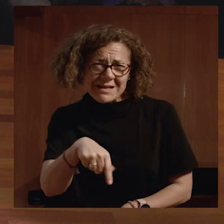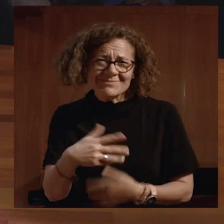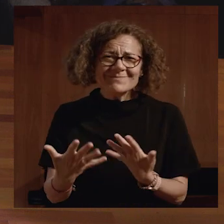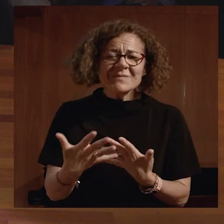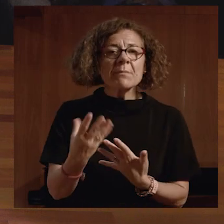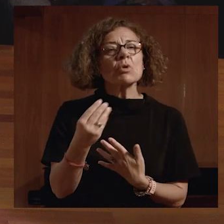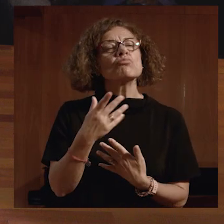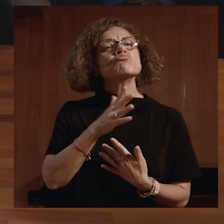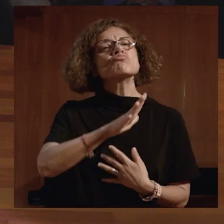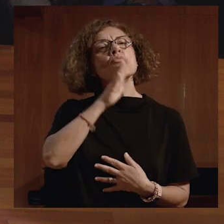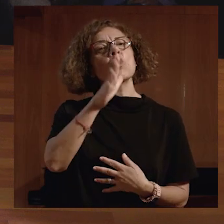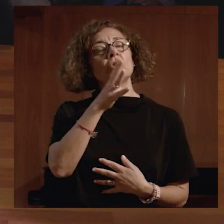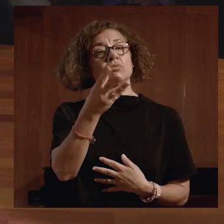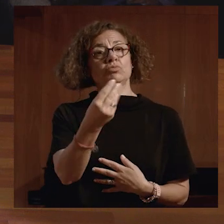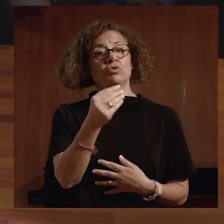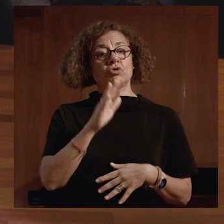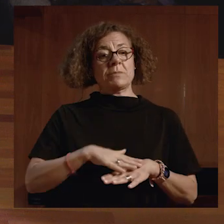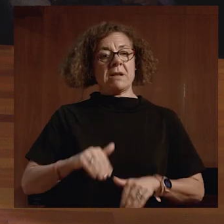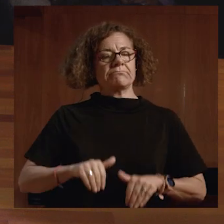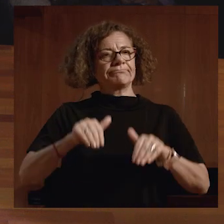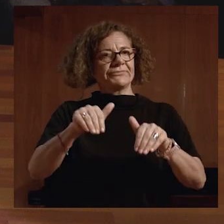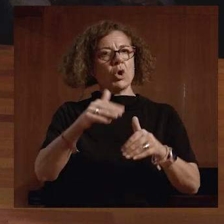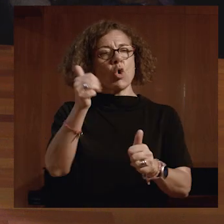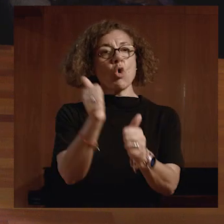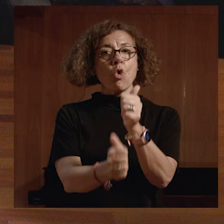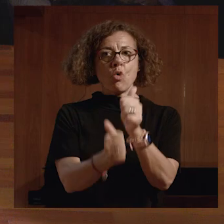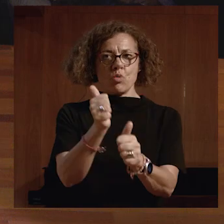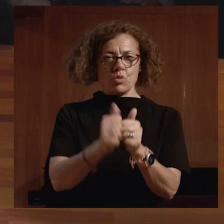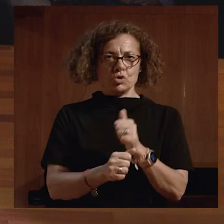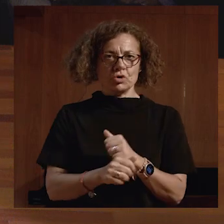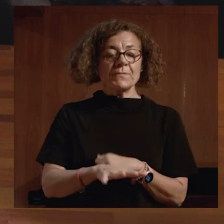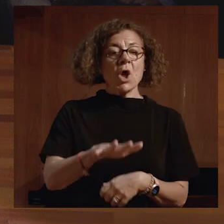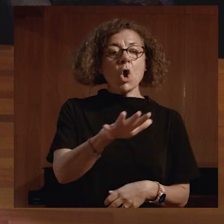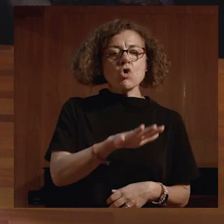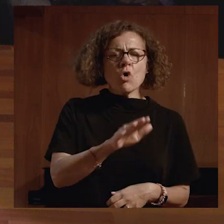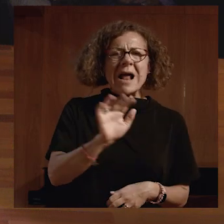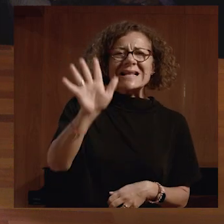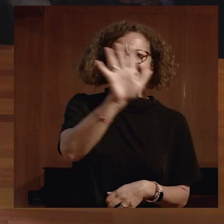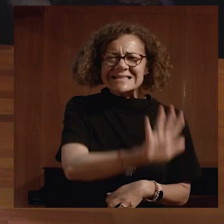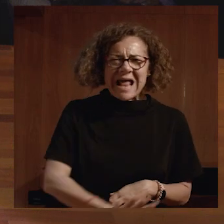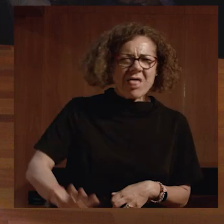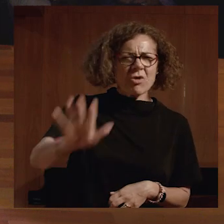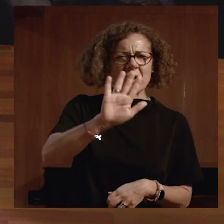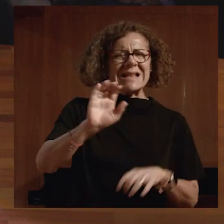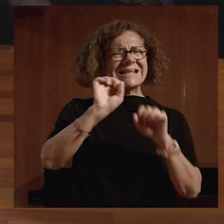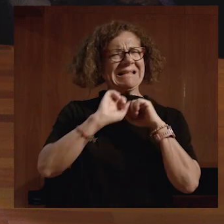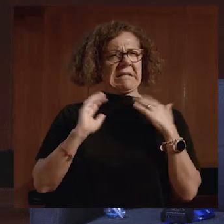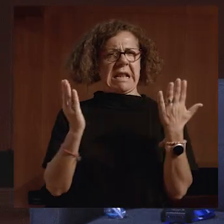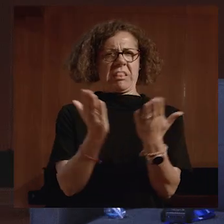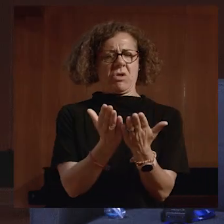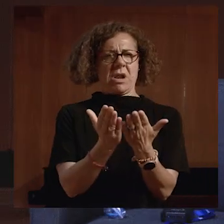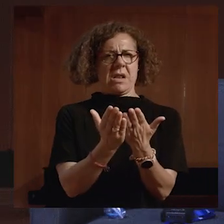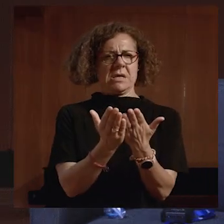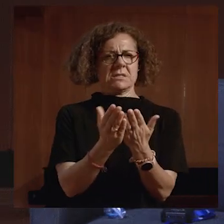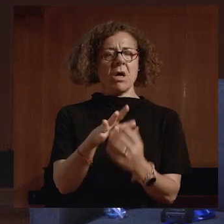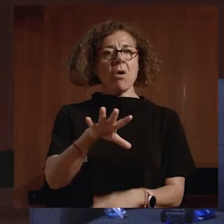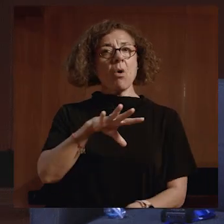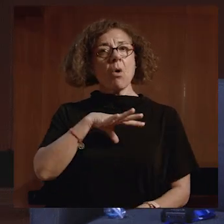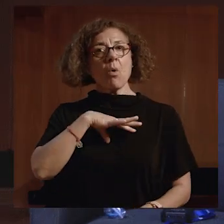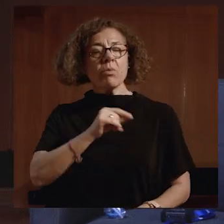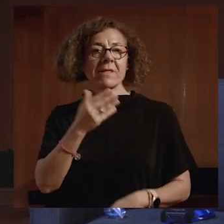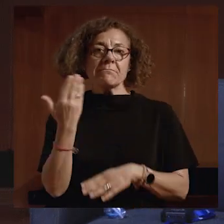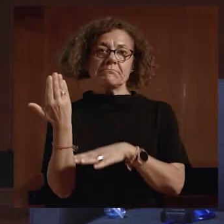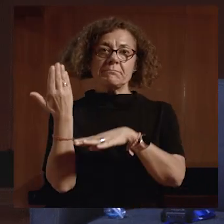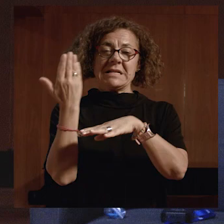competitions. Local, national, international. It can really push you to expand your repertoire. It can really help provide